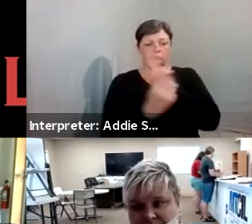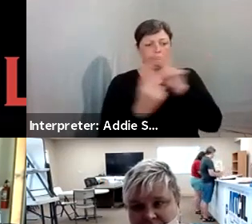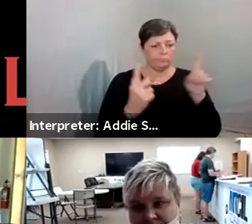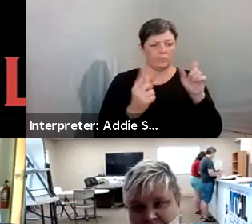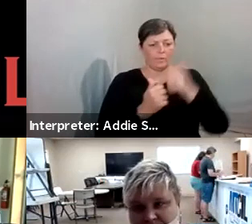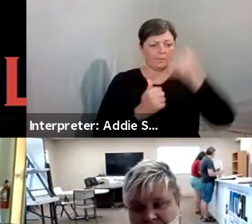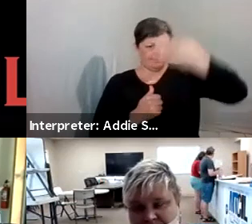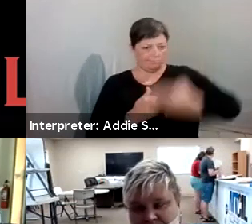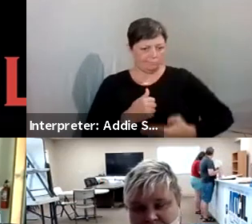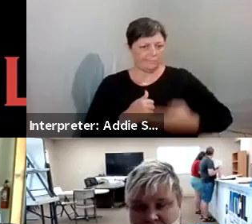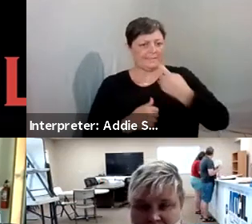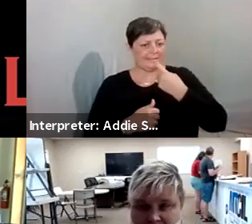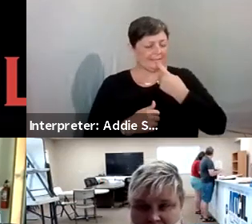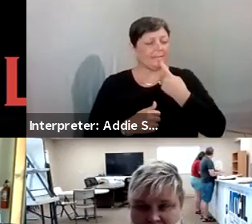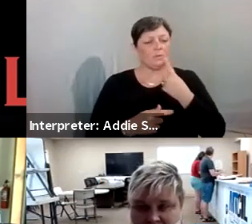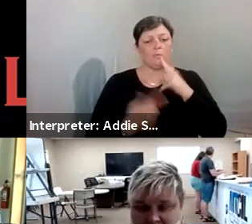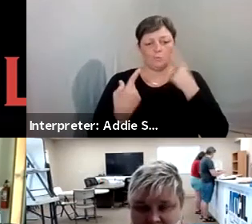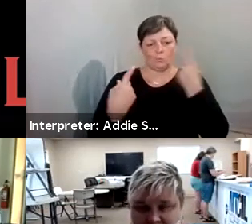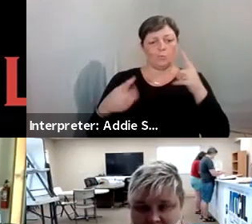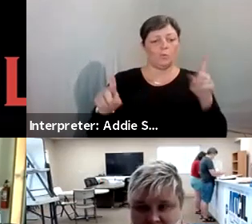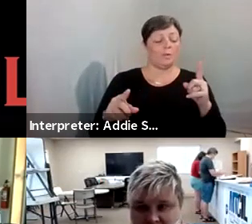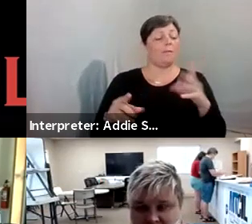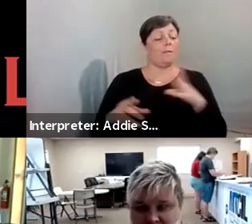But it has worked very well, and our young